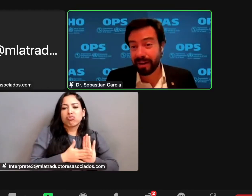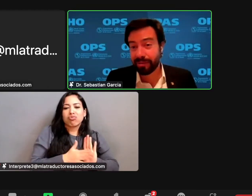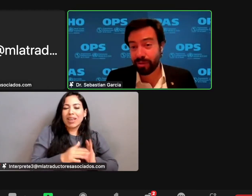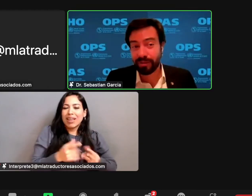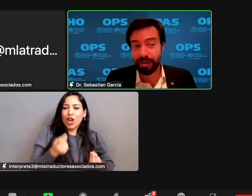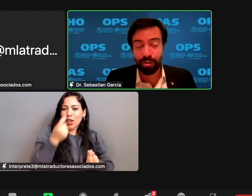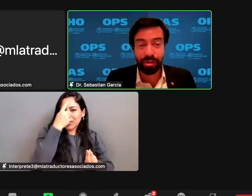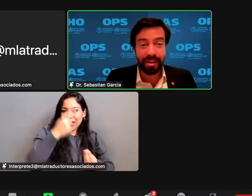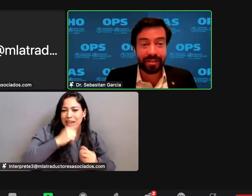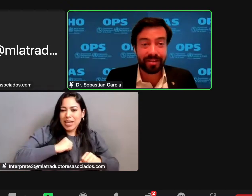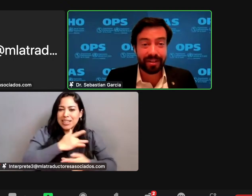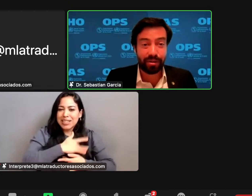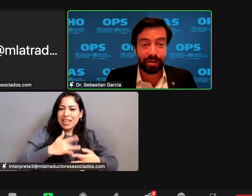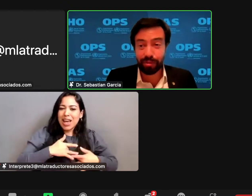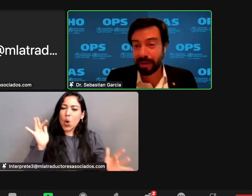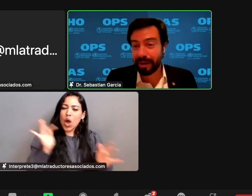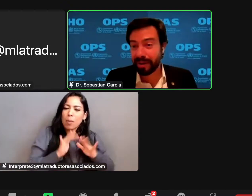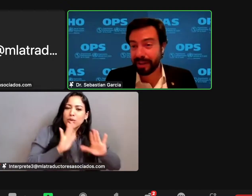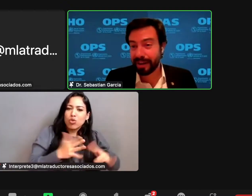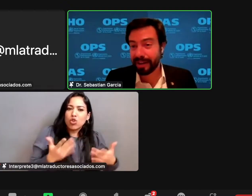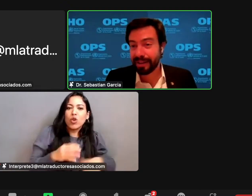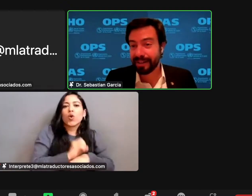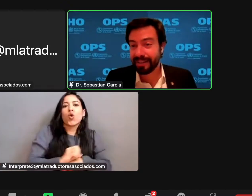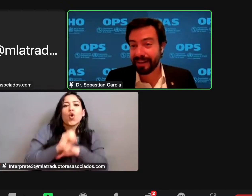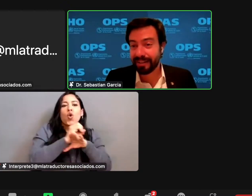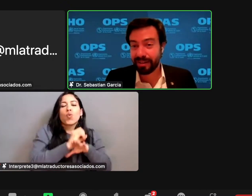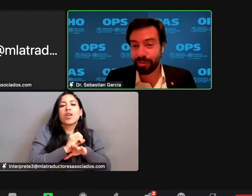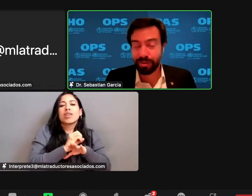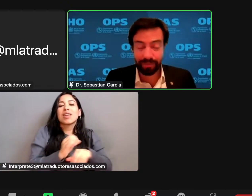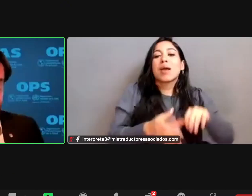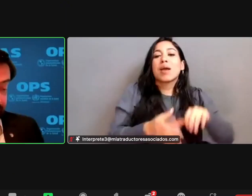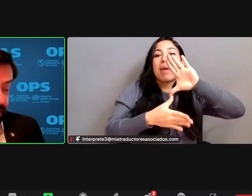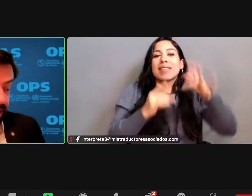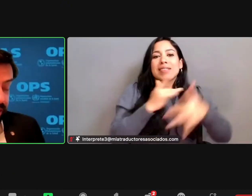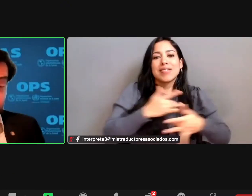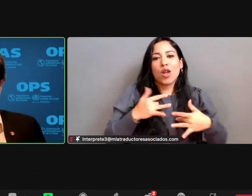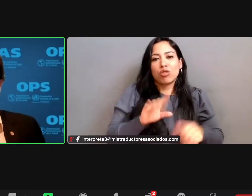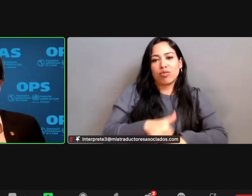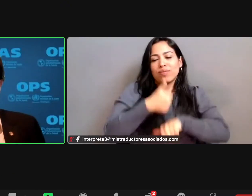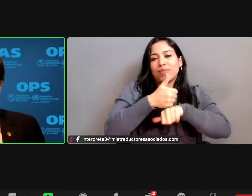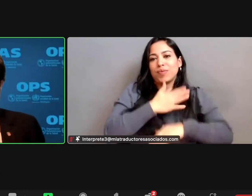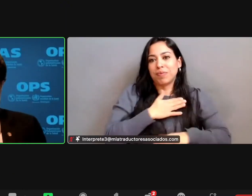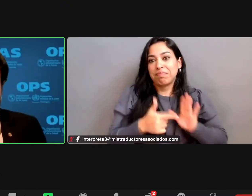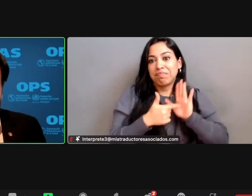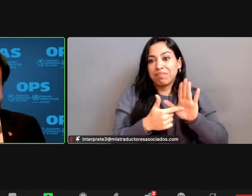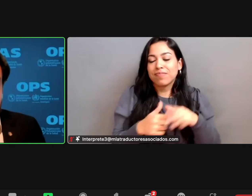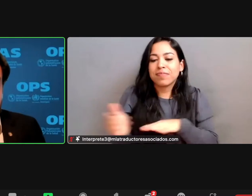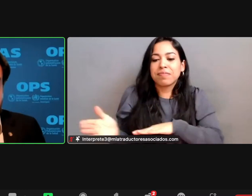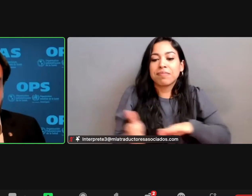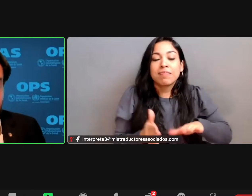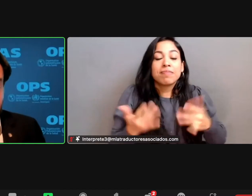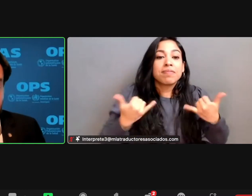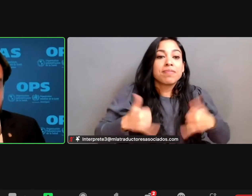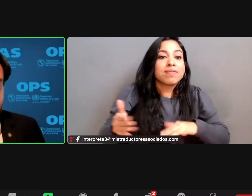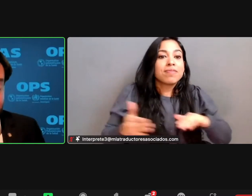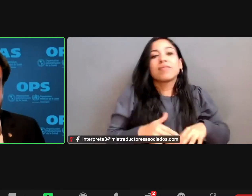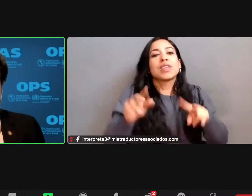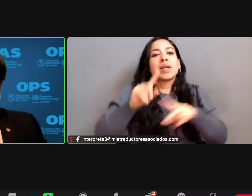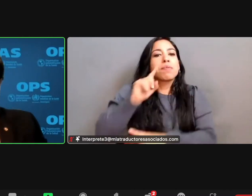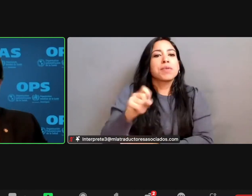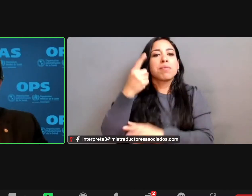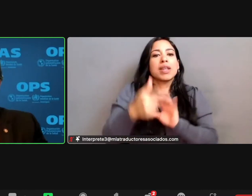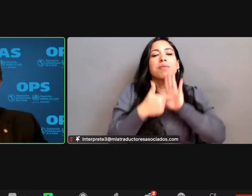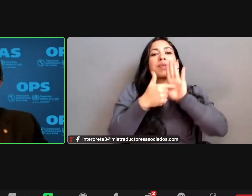Intelligence Department for the Action in Health from PAHO. Well, now we go to our